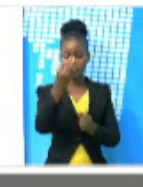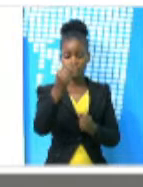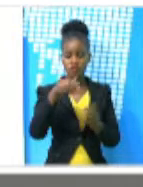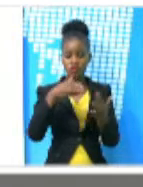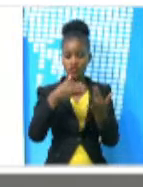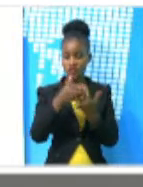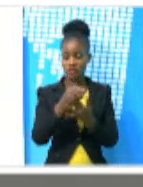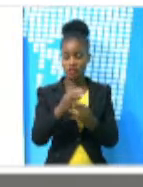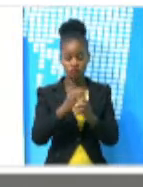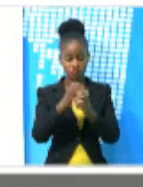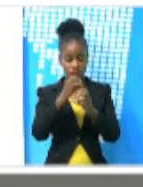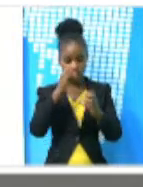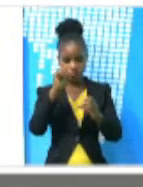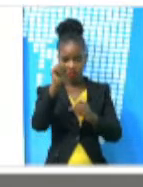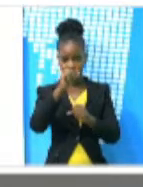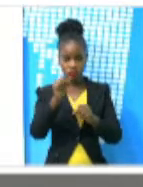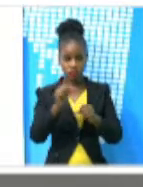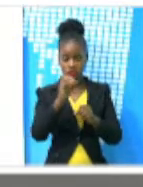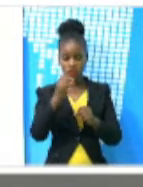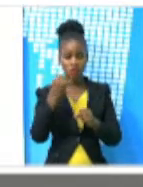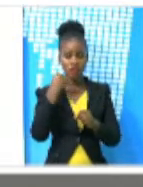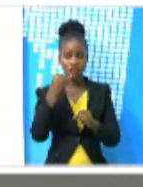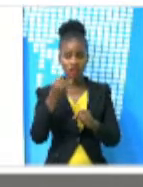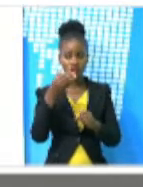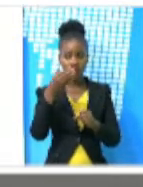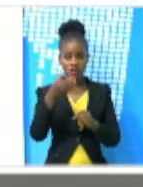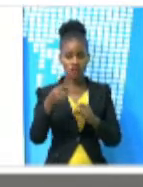those pipelines. So they're drilling for data acquisition.